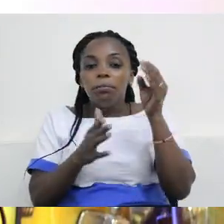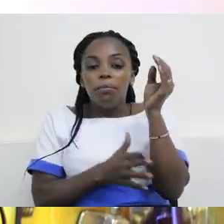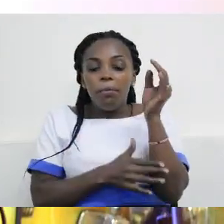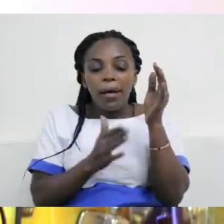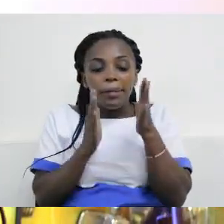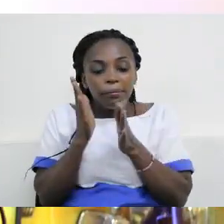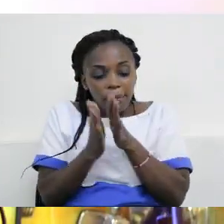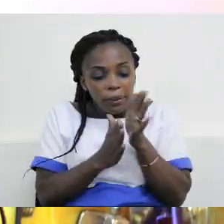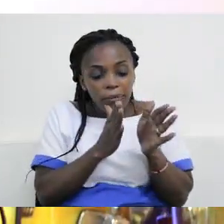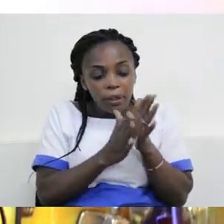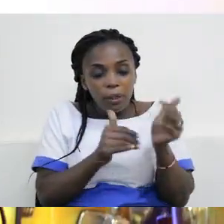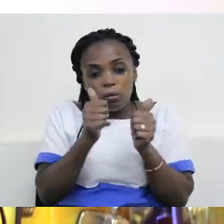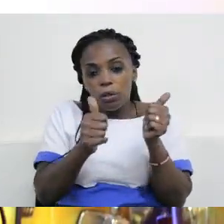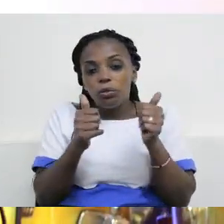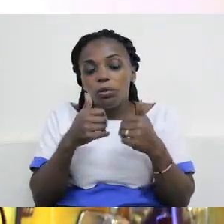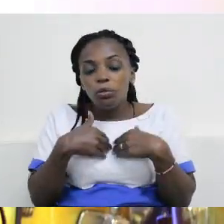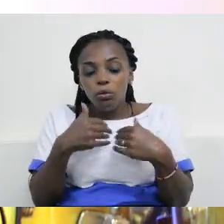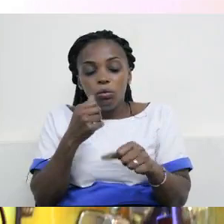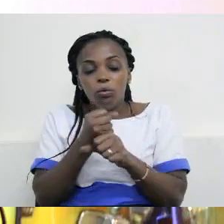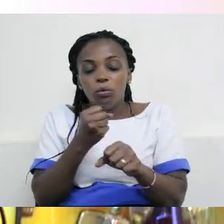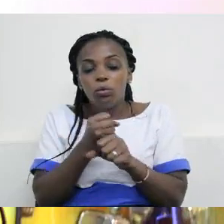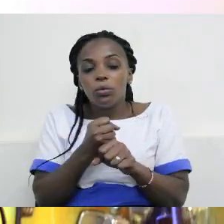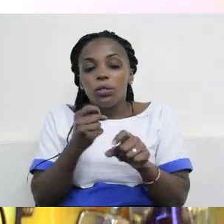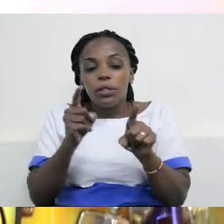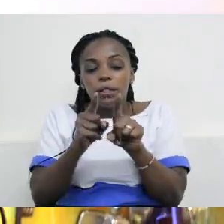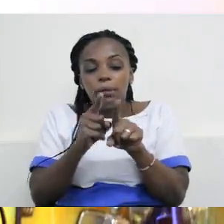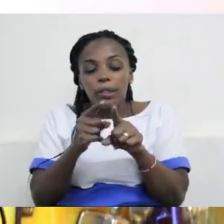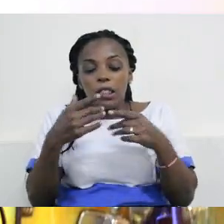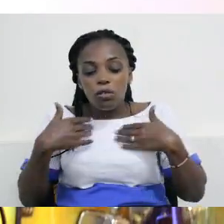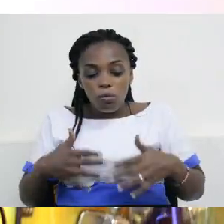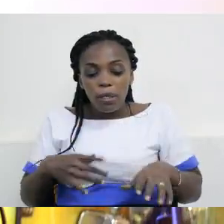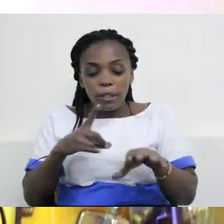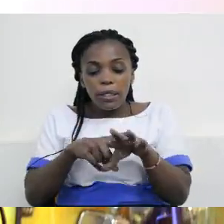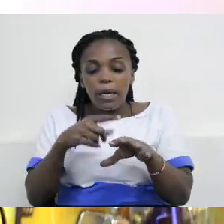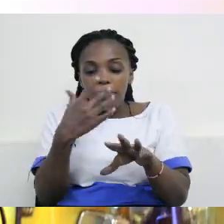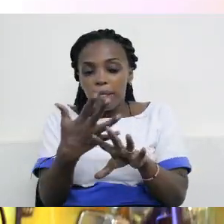and plotting that we do as human beings when things become hard.